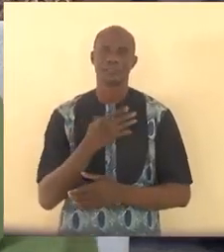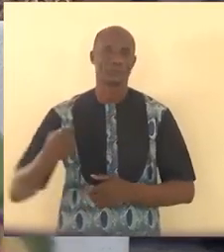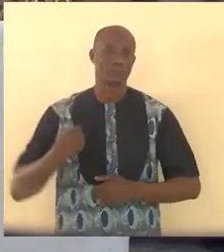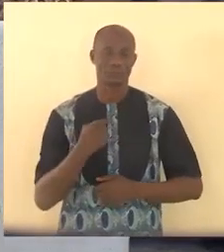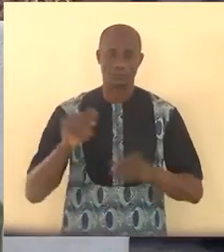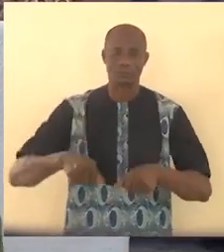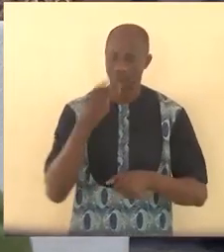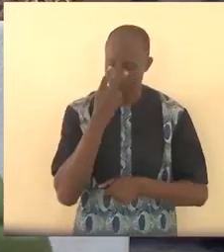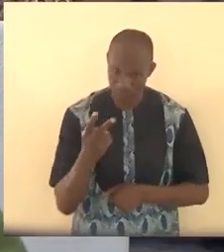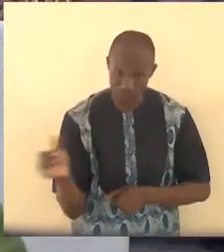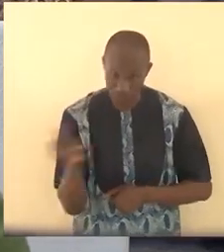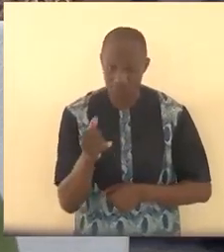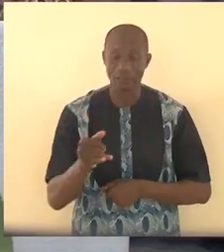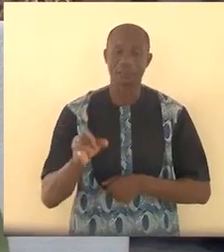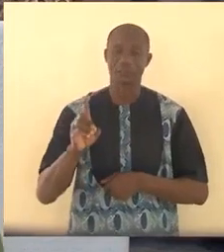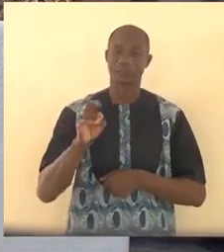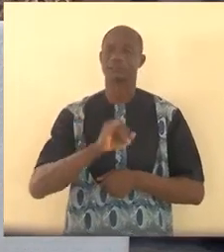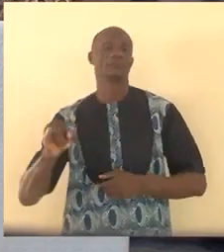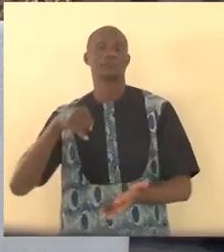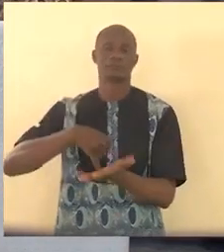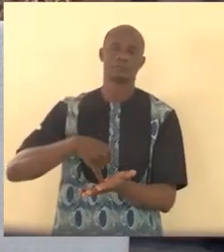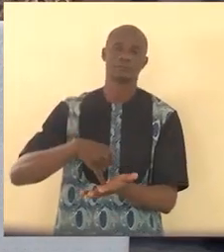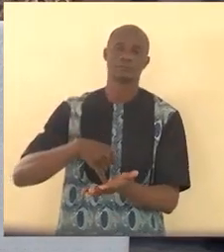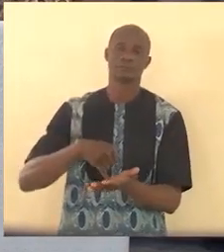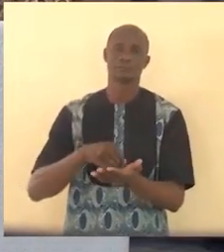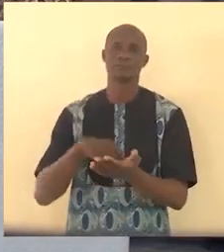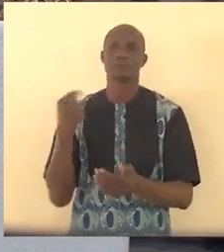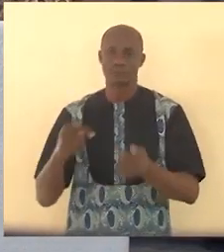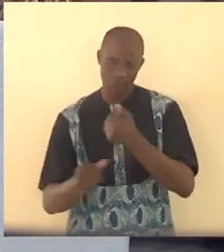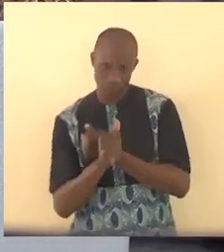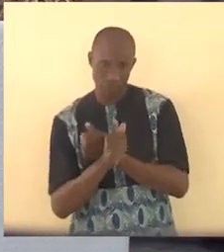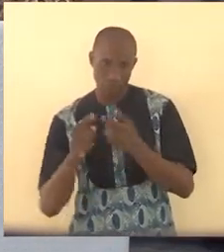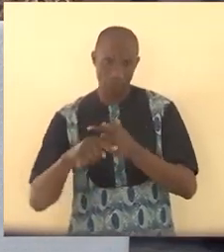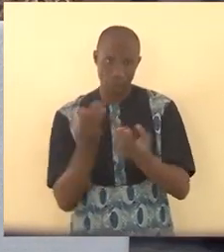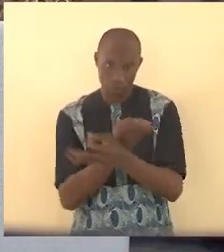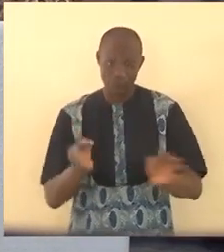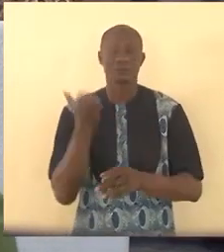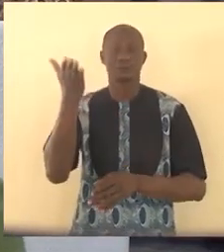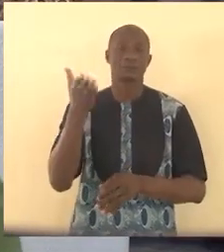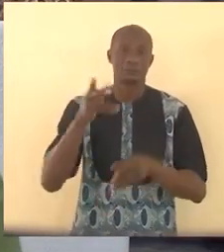And we can see that they are carrying out their threats. They threaten to free their